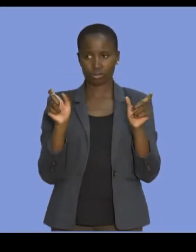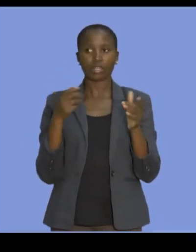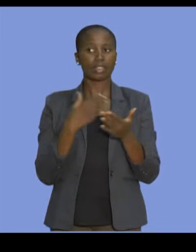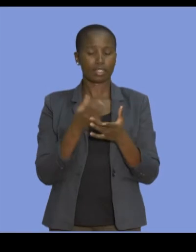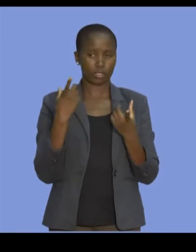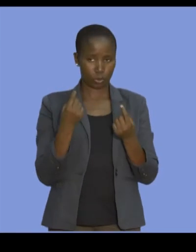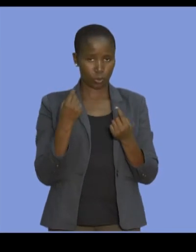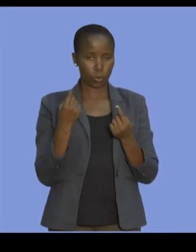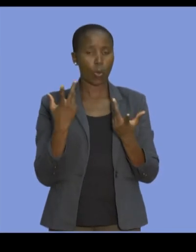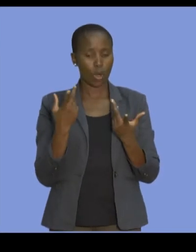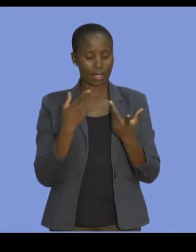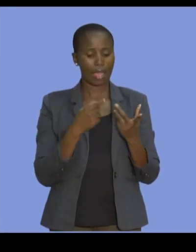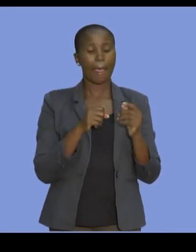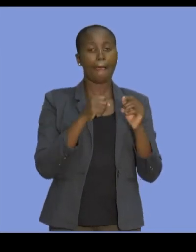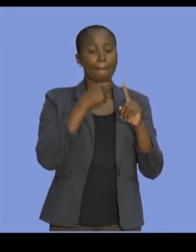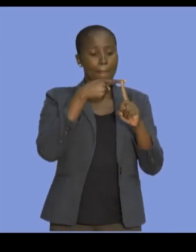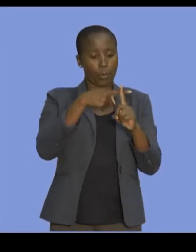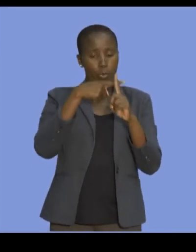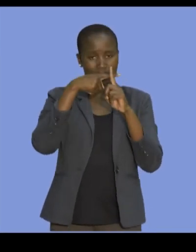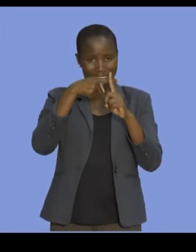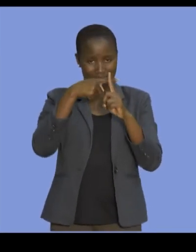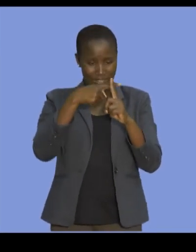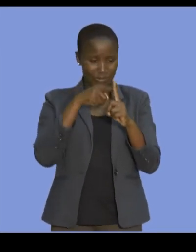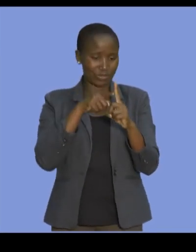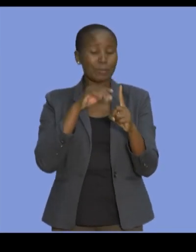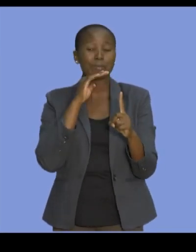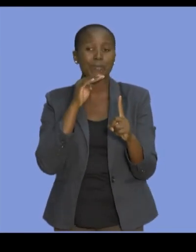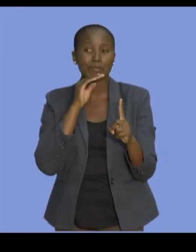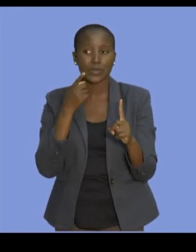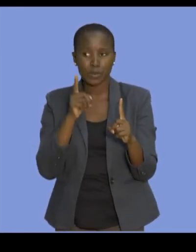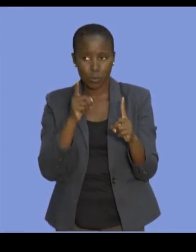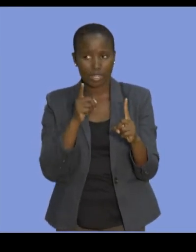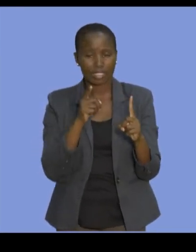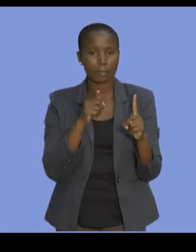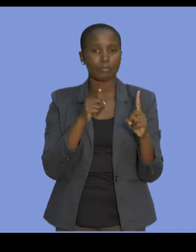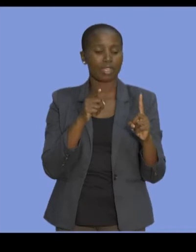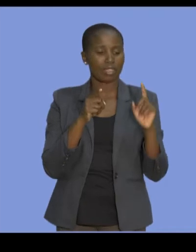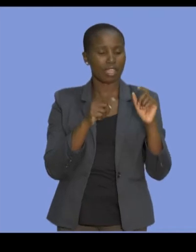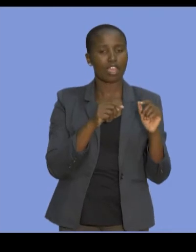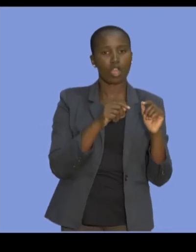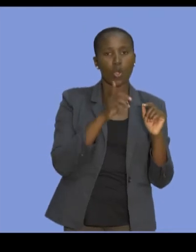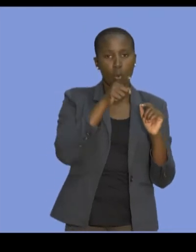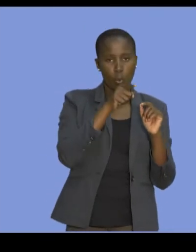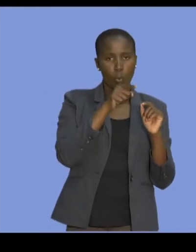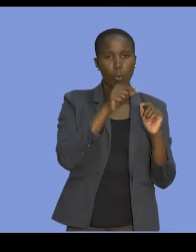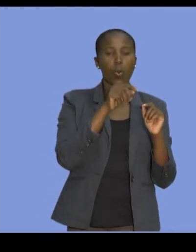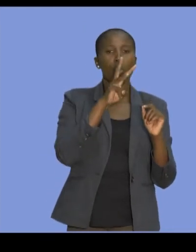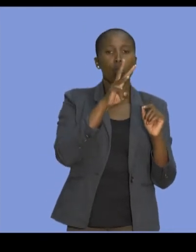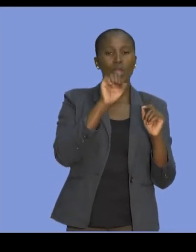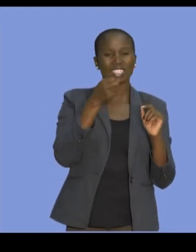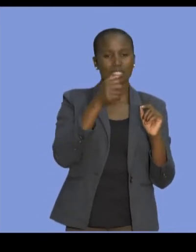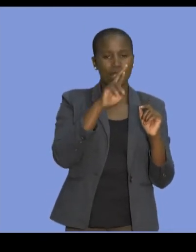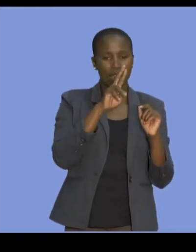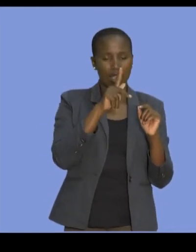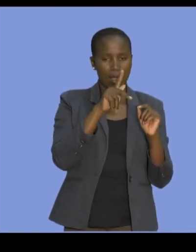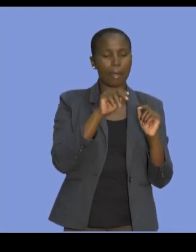Positive skewed. Skewed, your whisker plot is more into the positive, okay? This is how it looks,